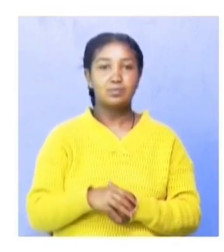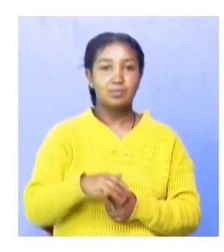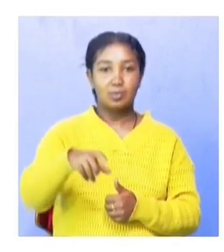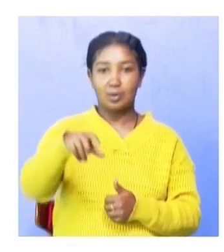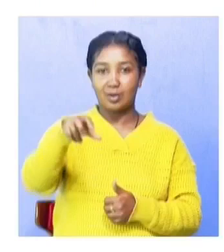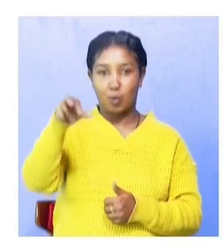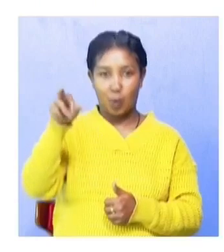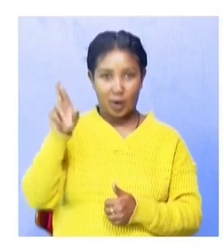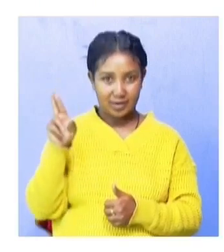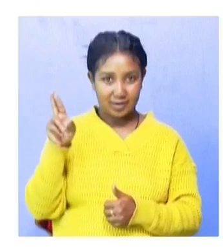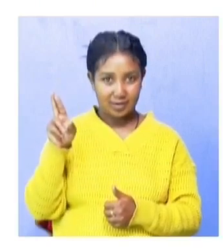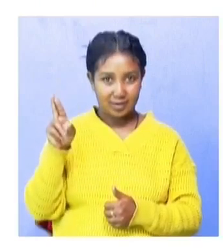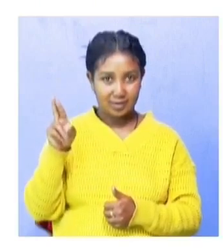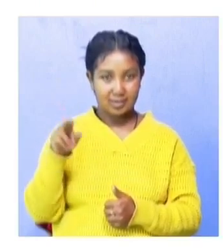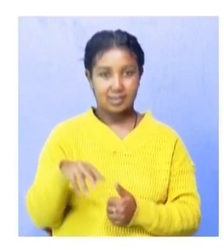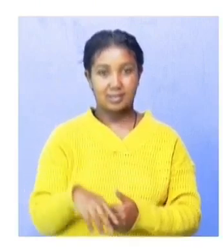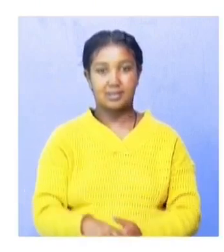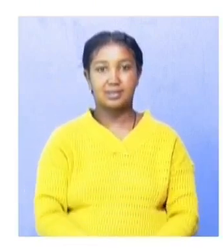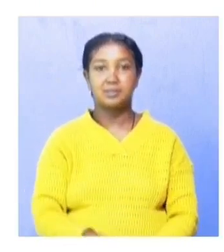were